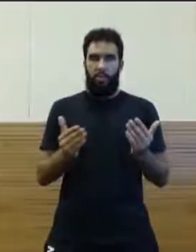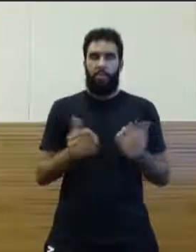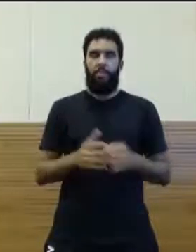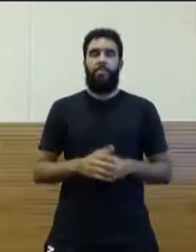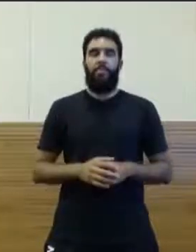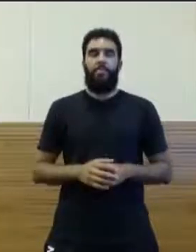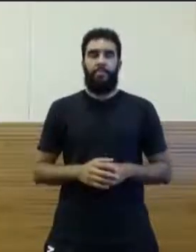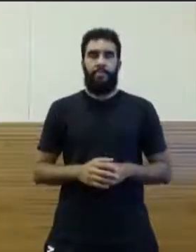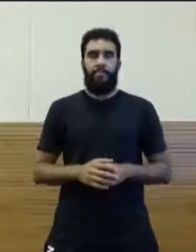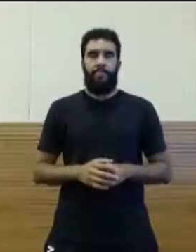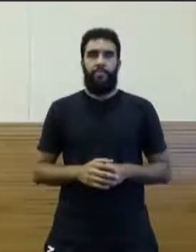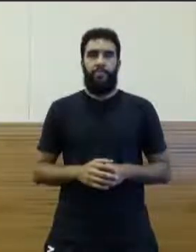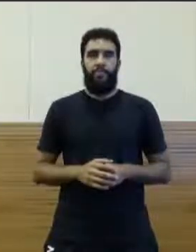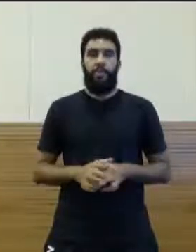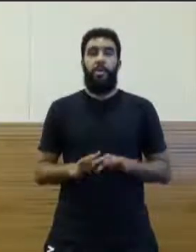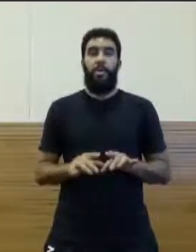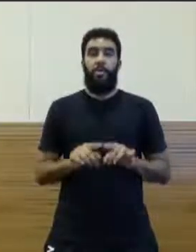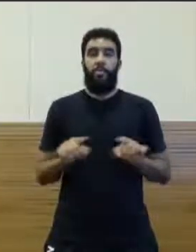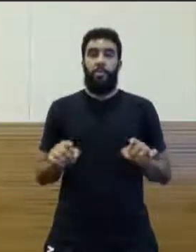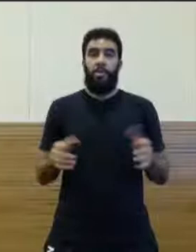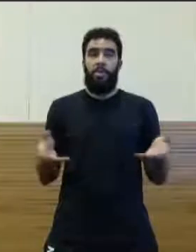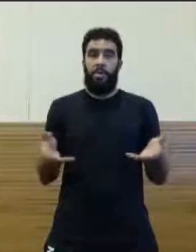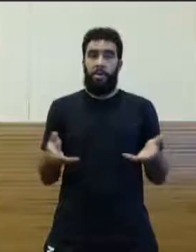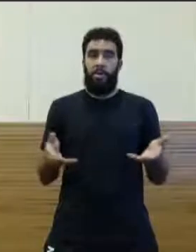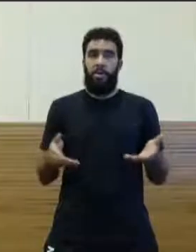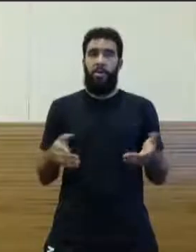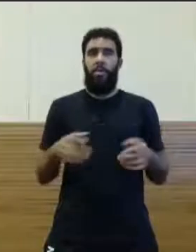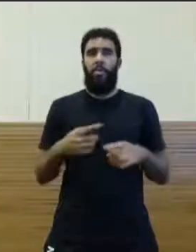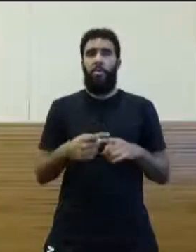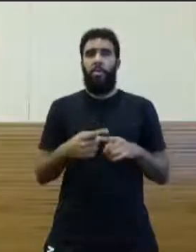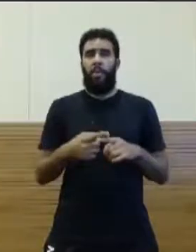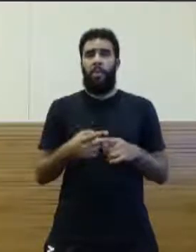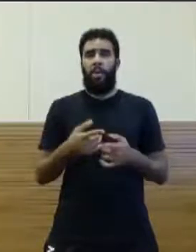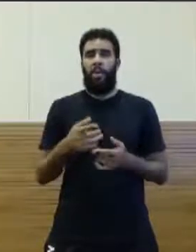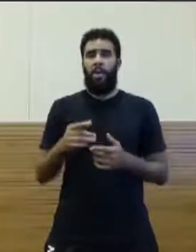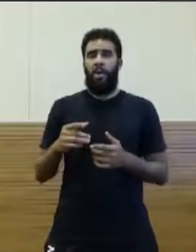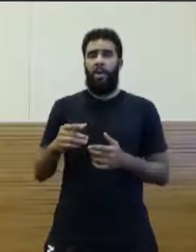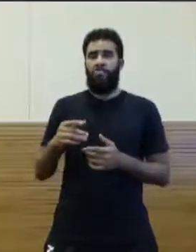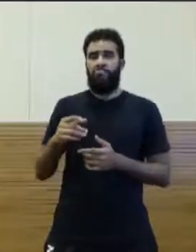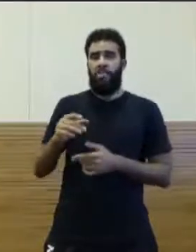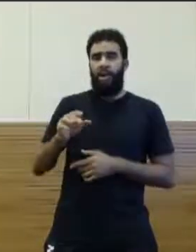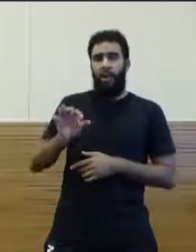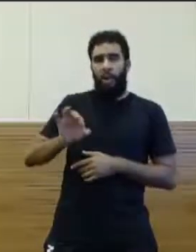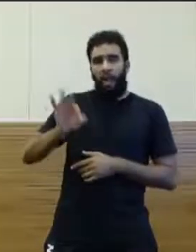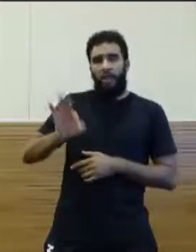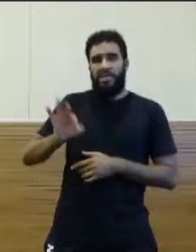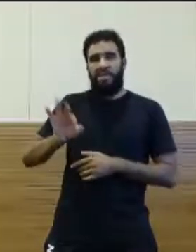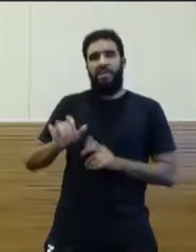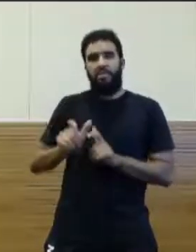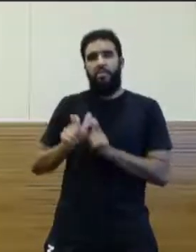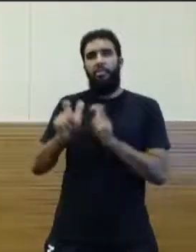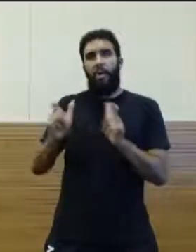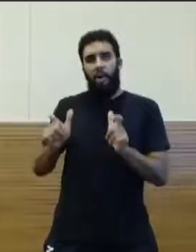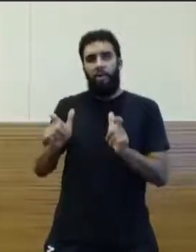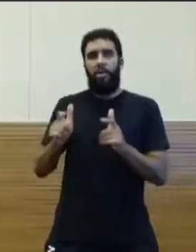3 points from the previous measure, but with an important call. Half of the